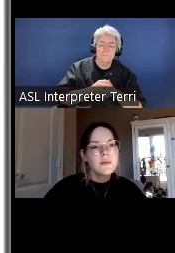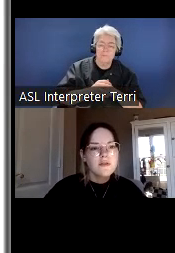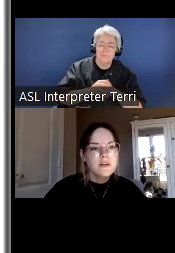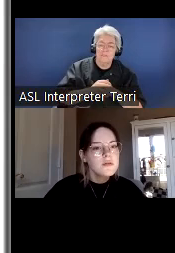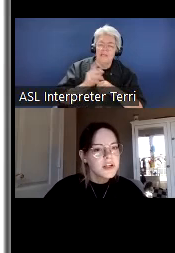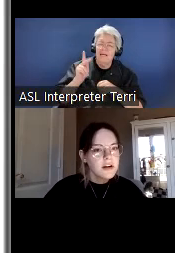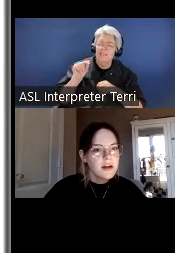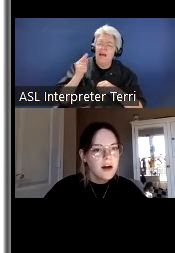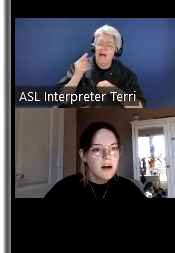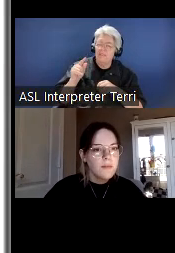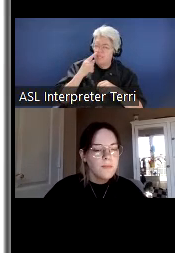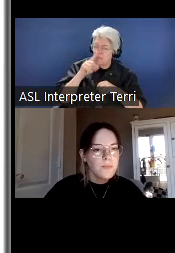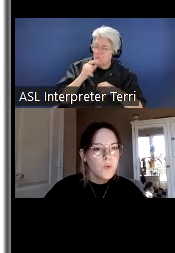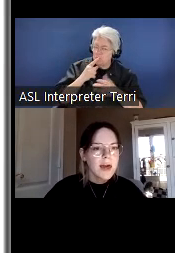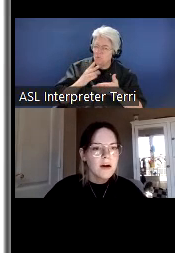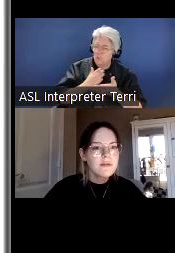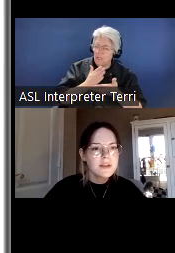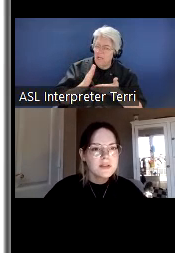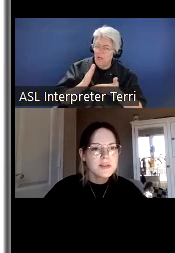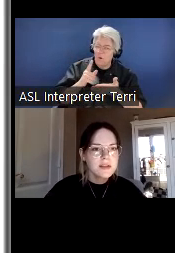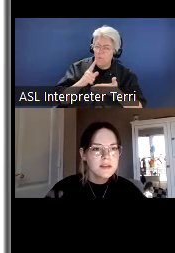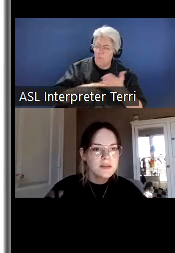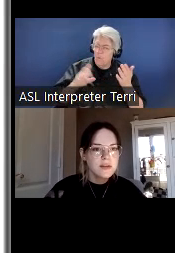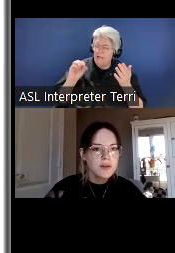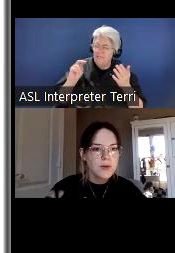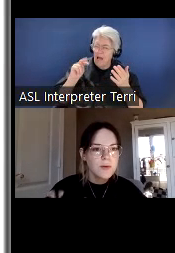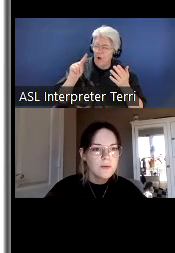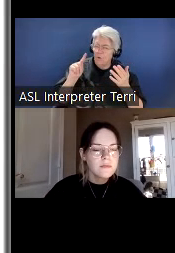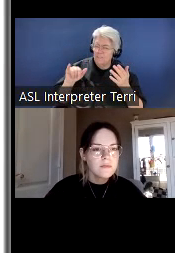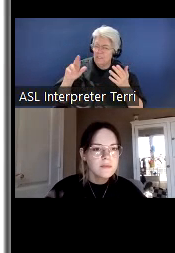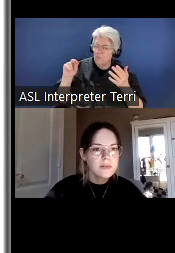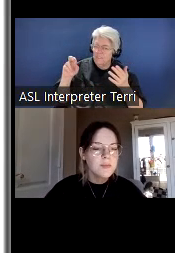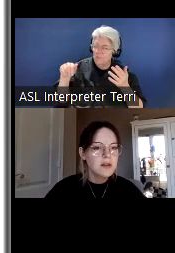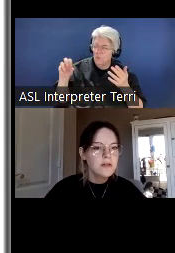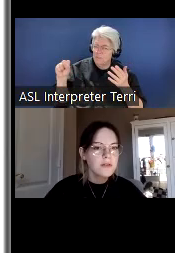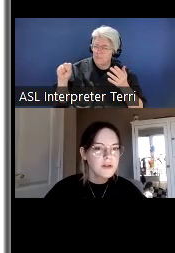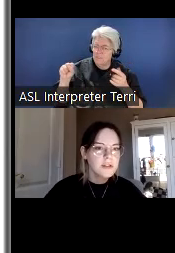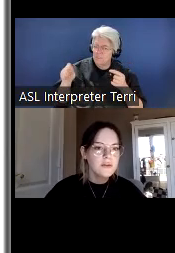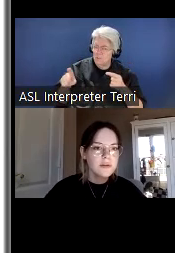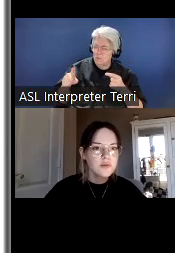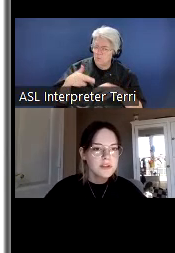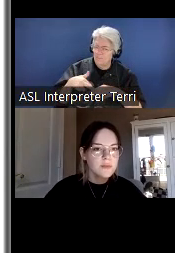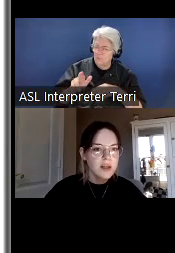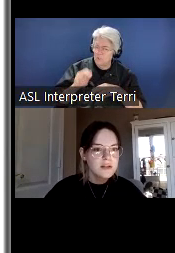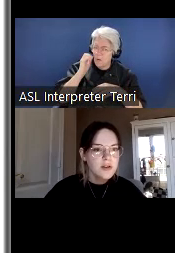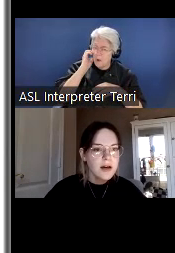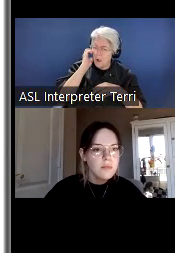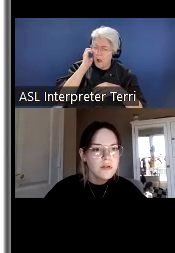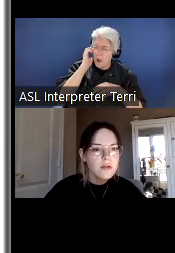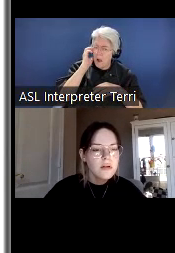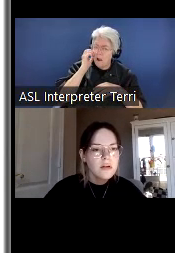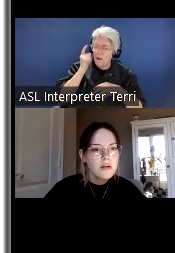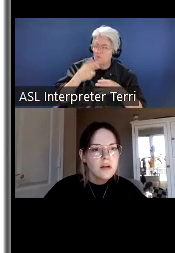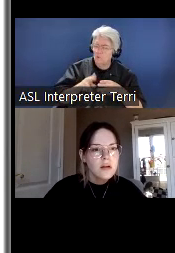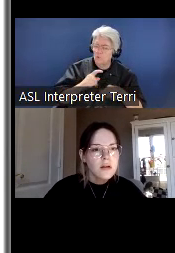Kathy, would you be comfortable sharing what county resources you typically refer to for short-term financial